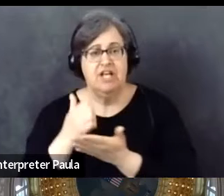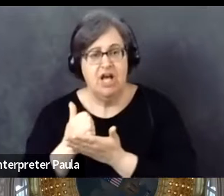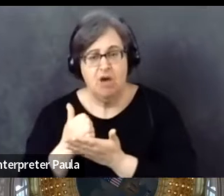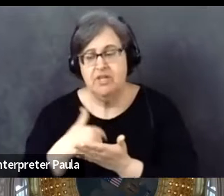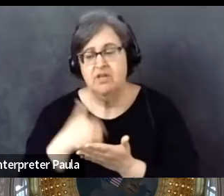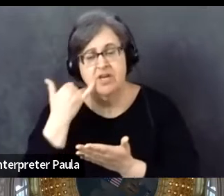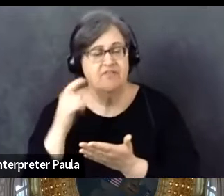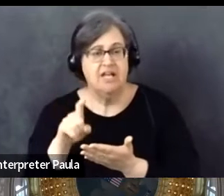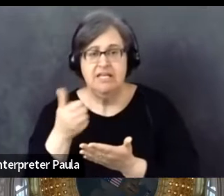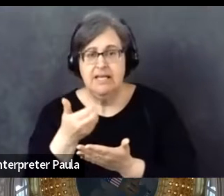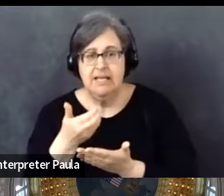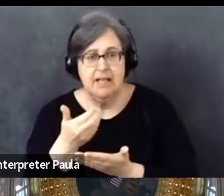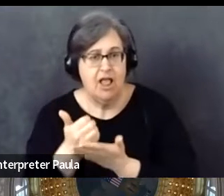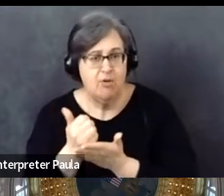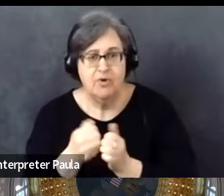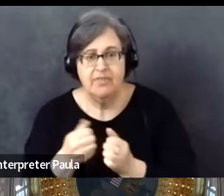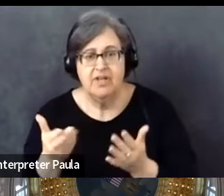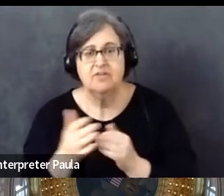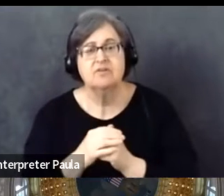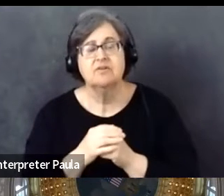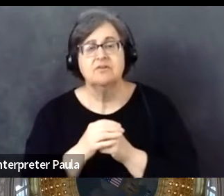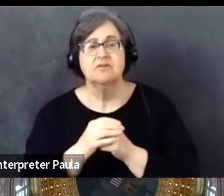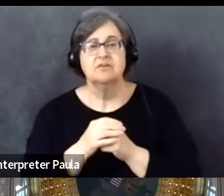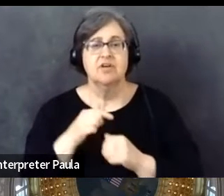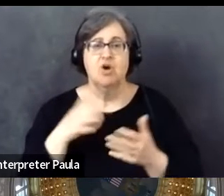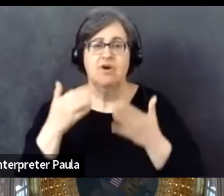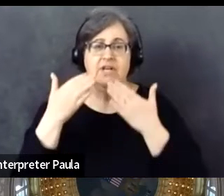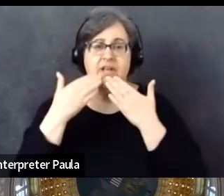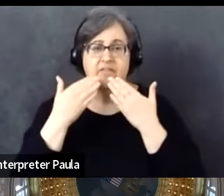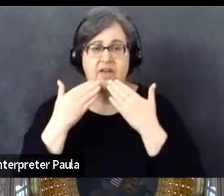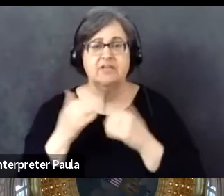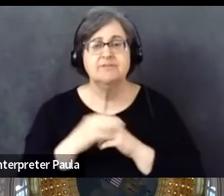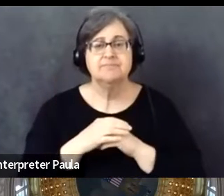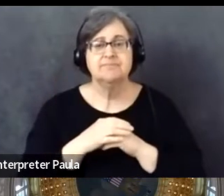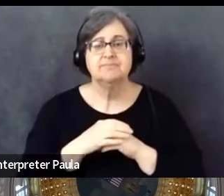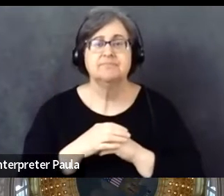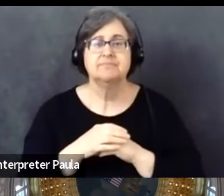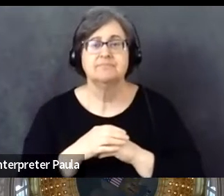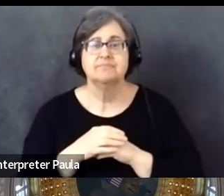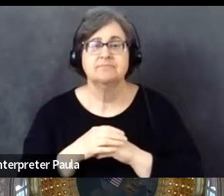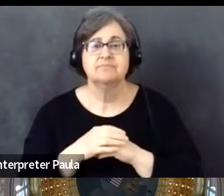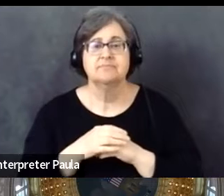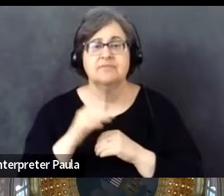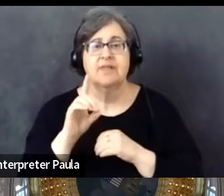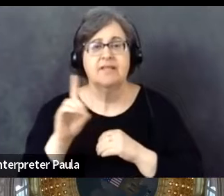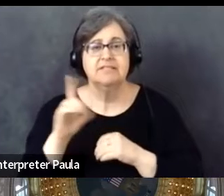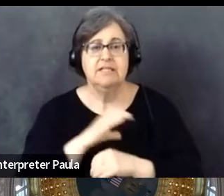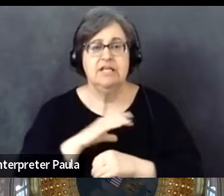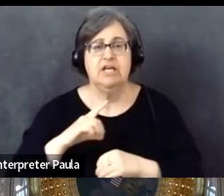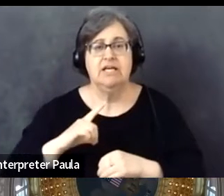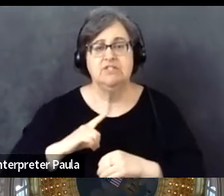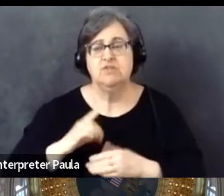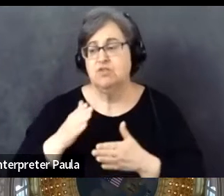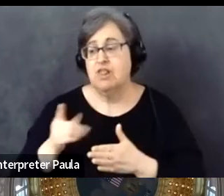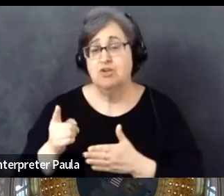need help with anything. So I just do want to thank her and the DD Council for allowing her